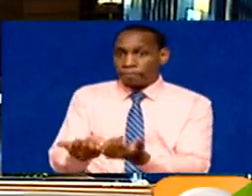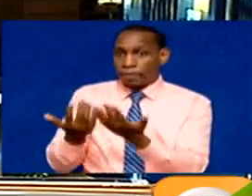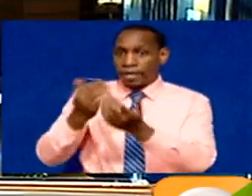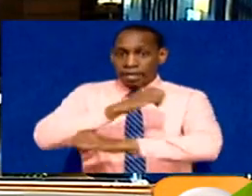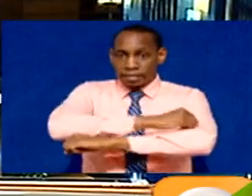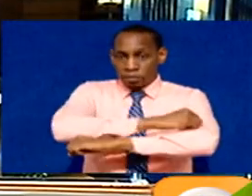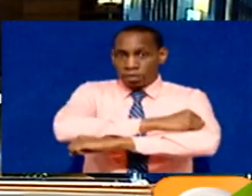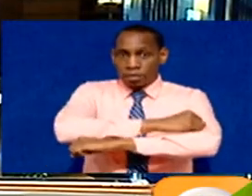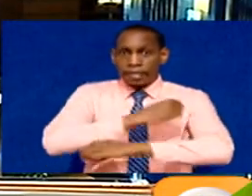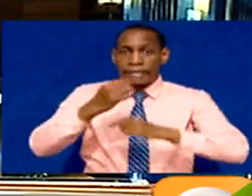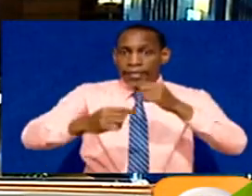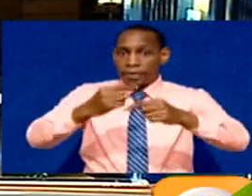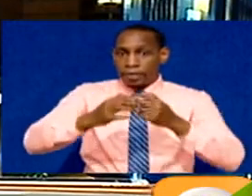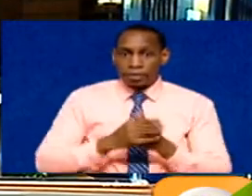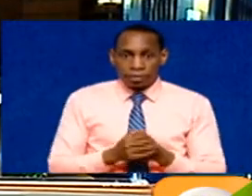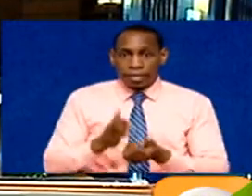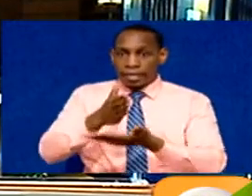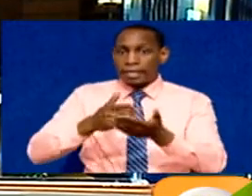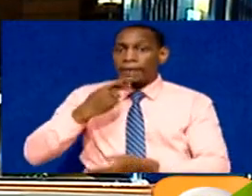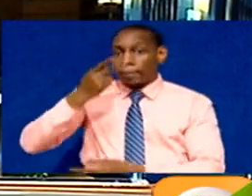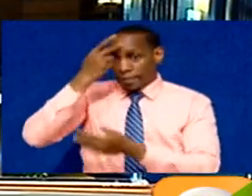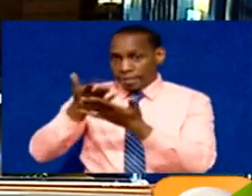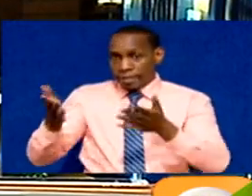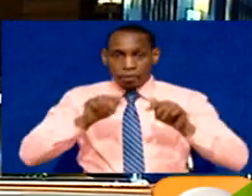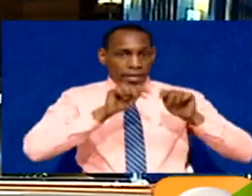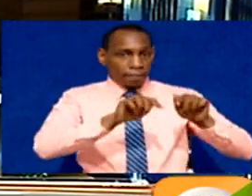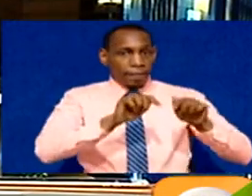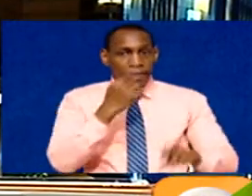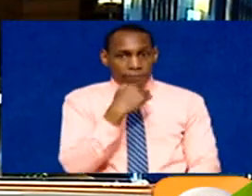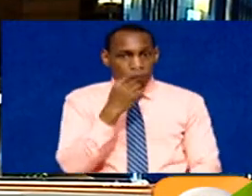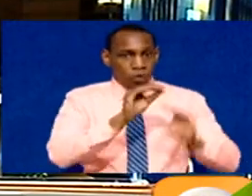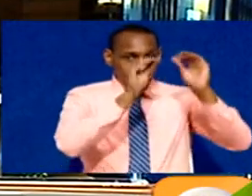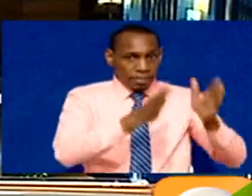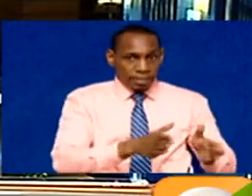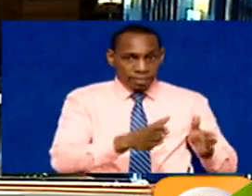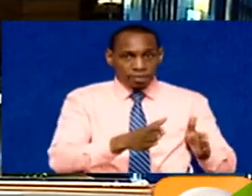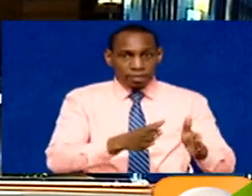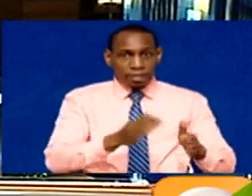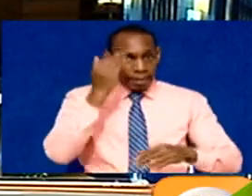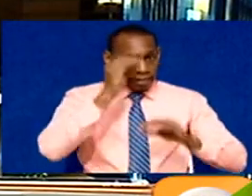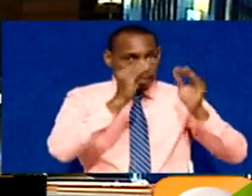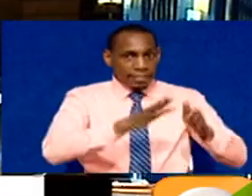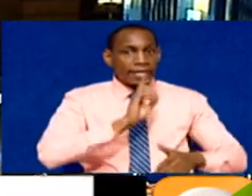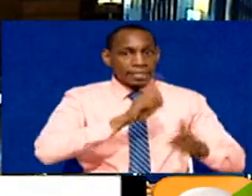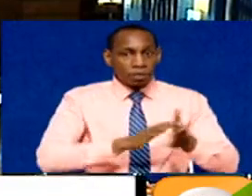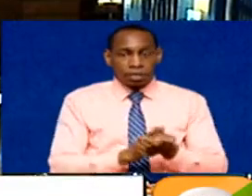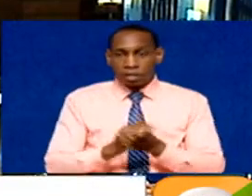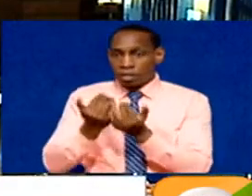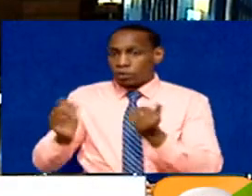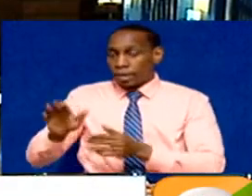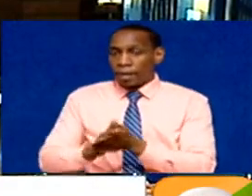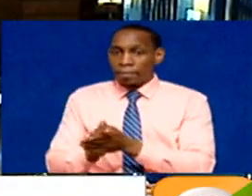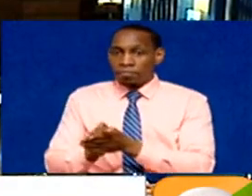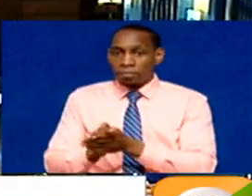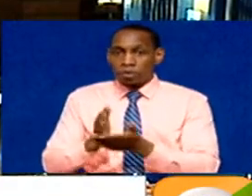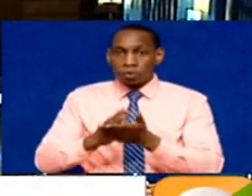cases of school fires continues. A section of parents are now laying blame on teachers and principals, stating that their children